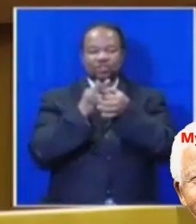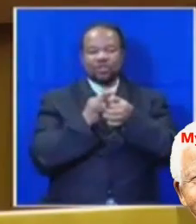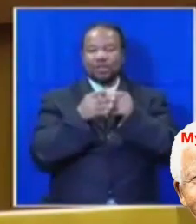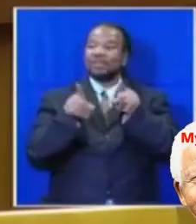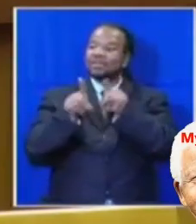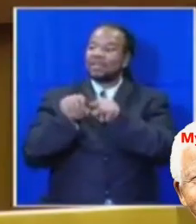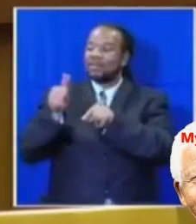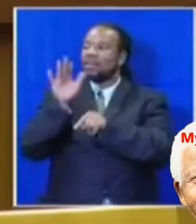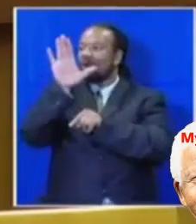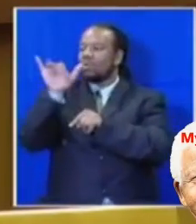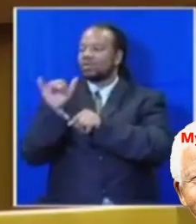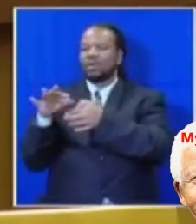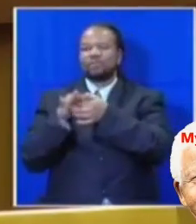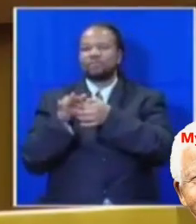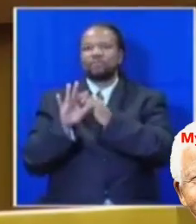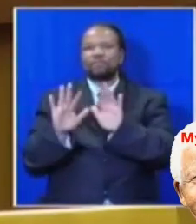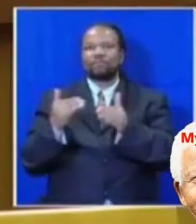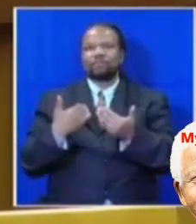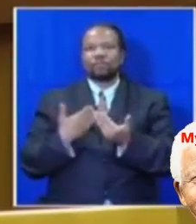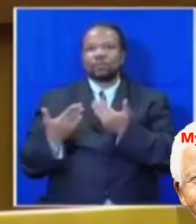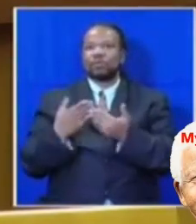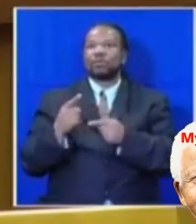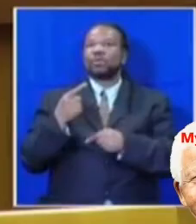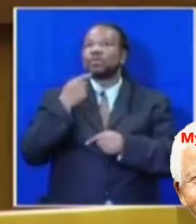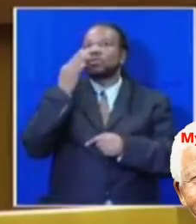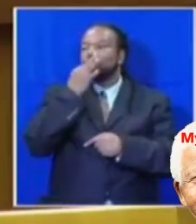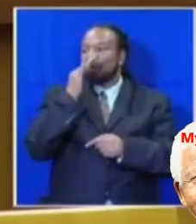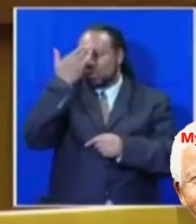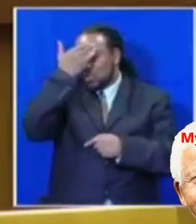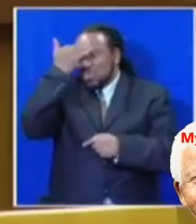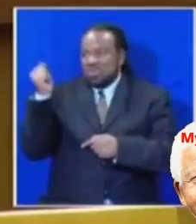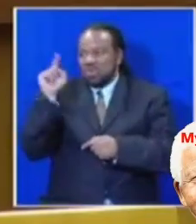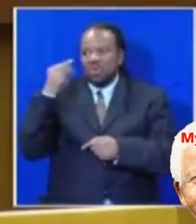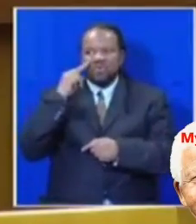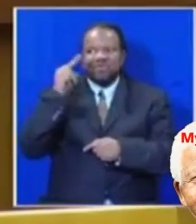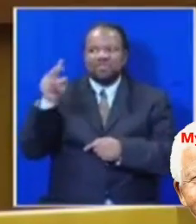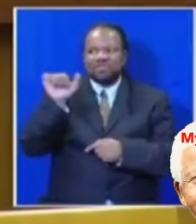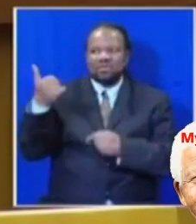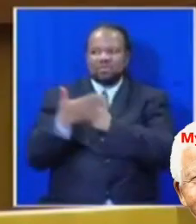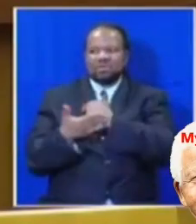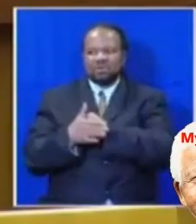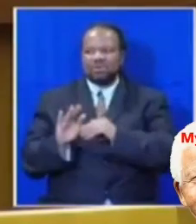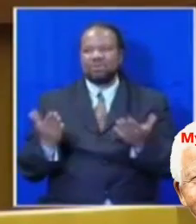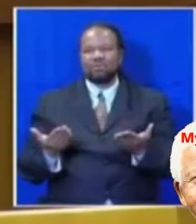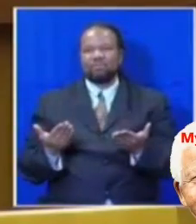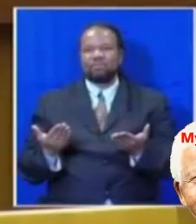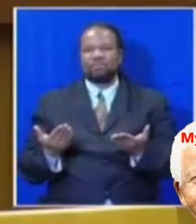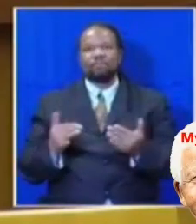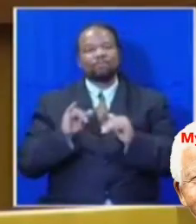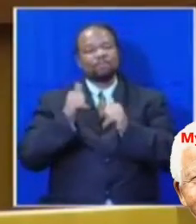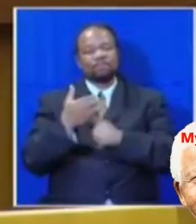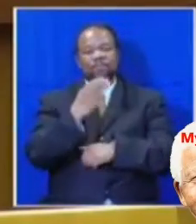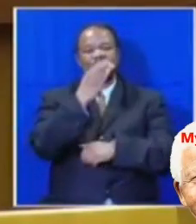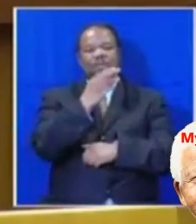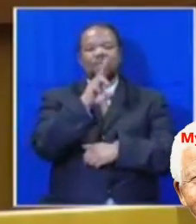continent. You will never set foot where you are talking about. You know that you won't set foot there. In terms of customary